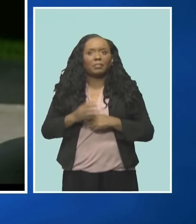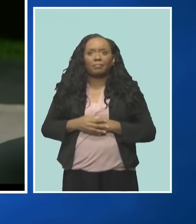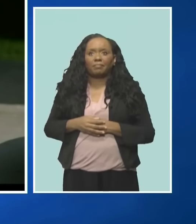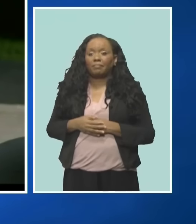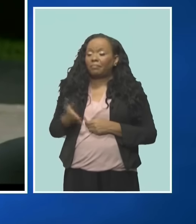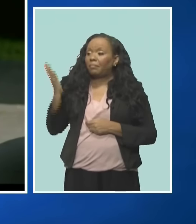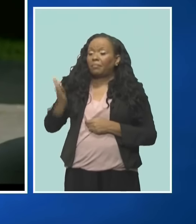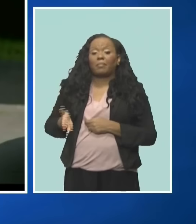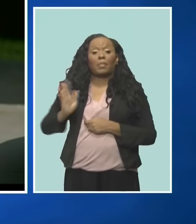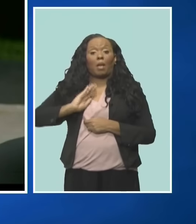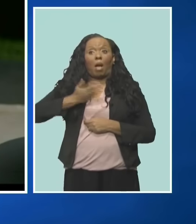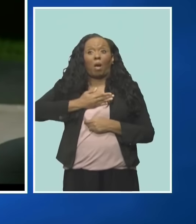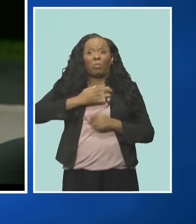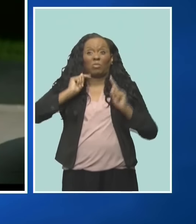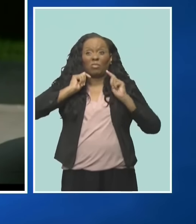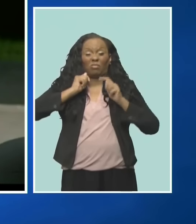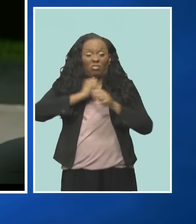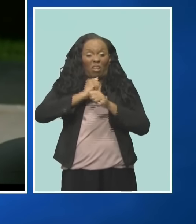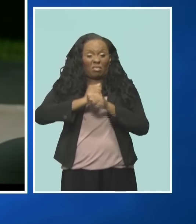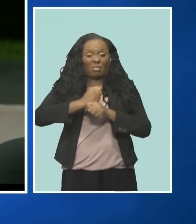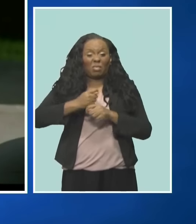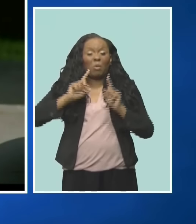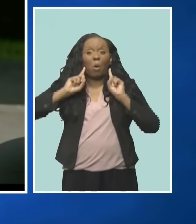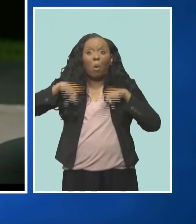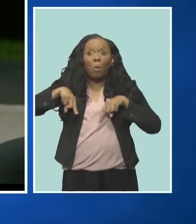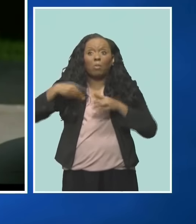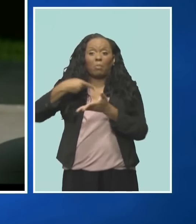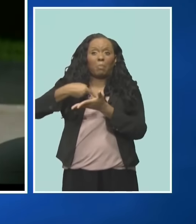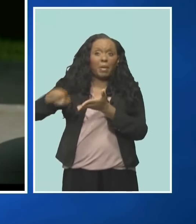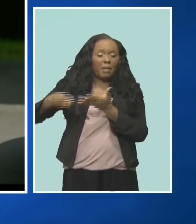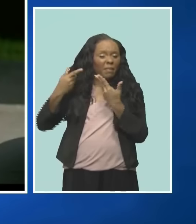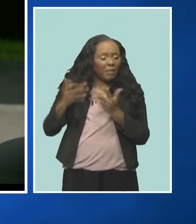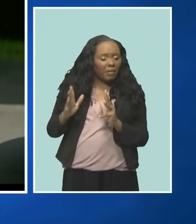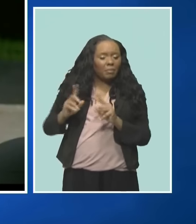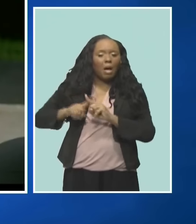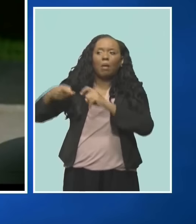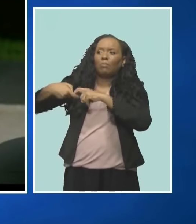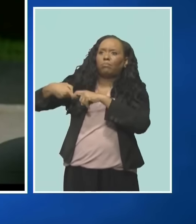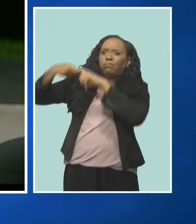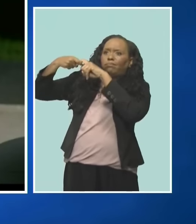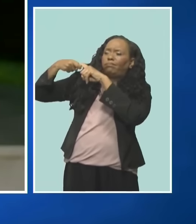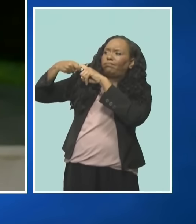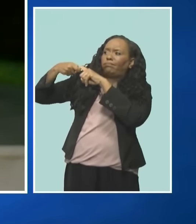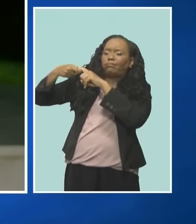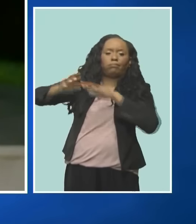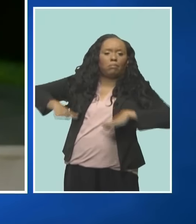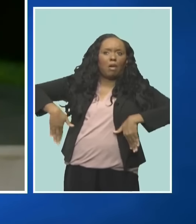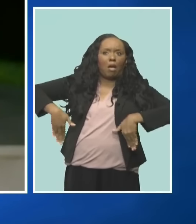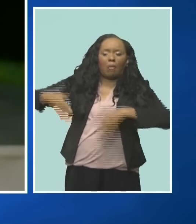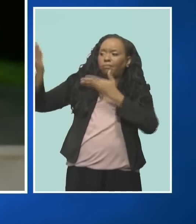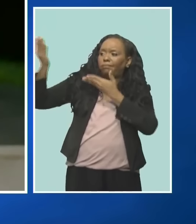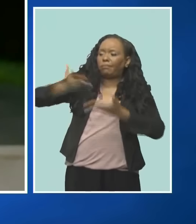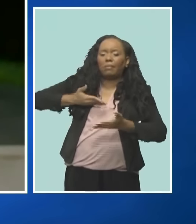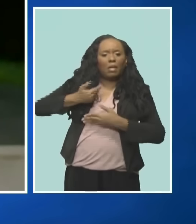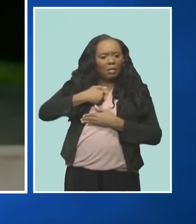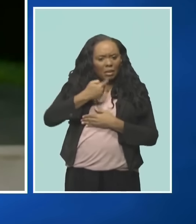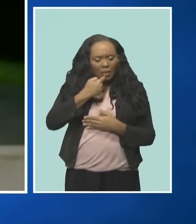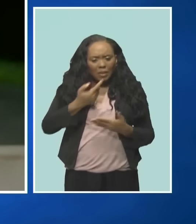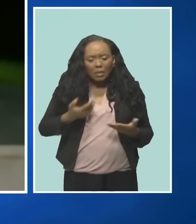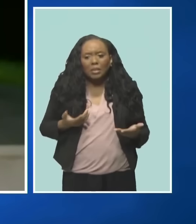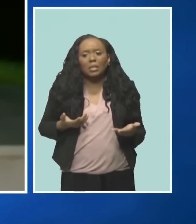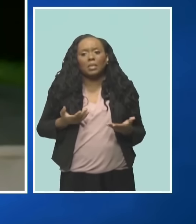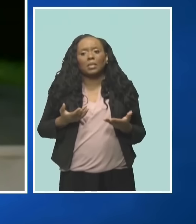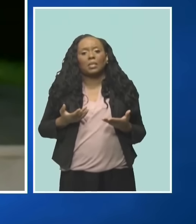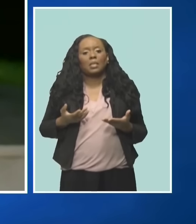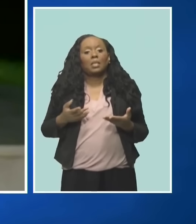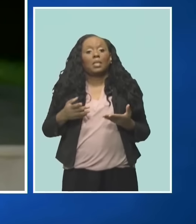trucks that we had already ordered and paid for, there's a delay in delivery. And I've said to them, look, in an